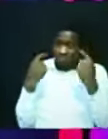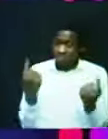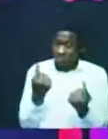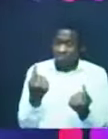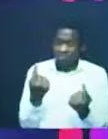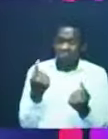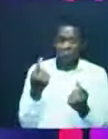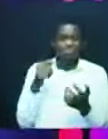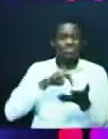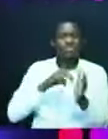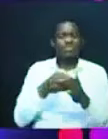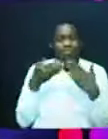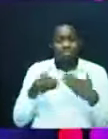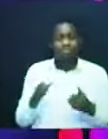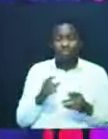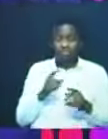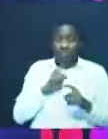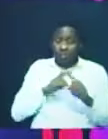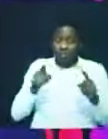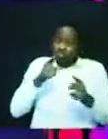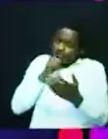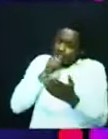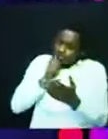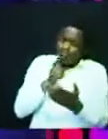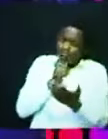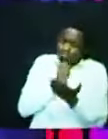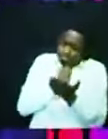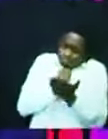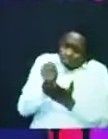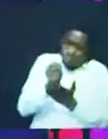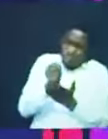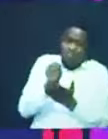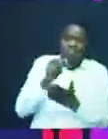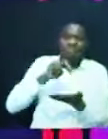in righteousness.